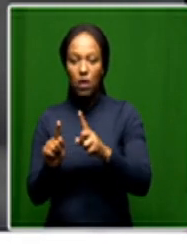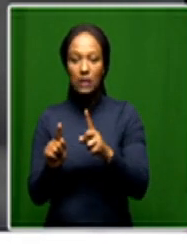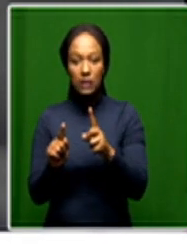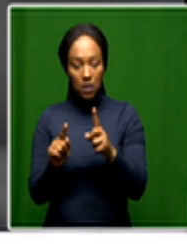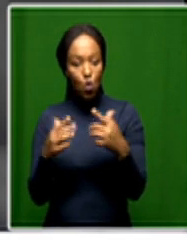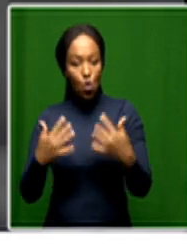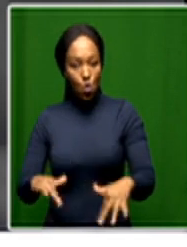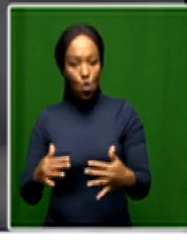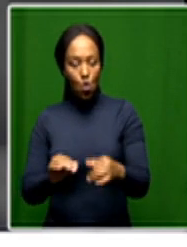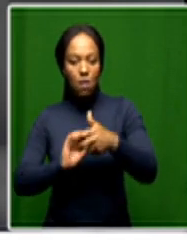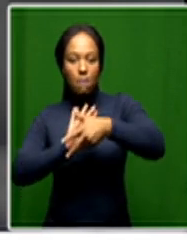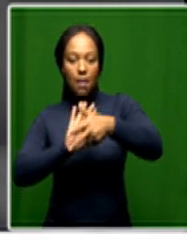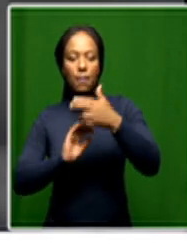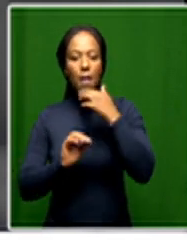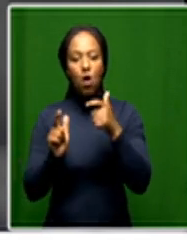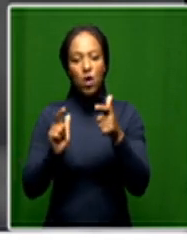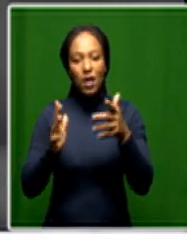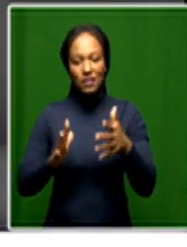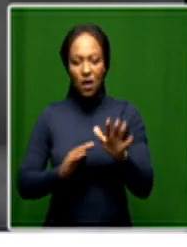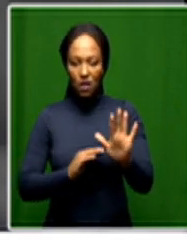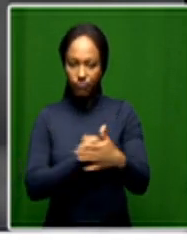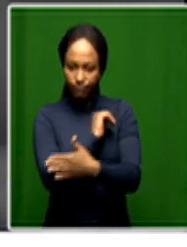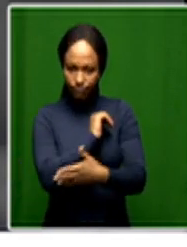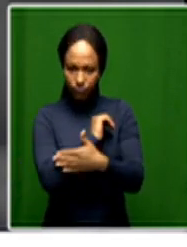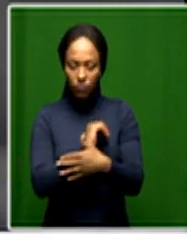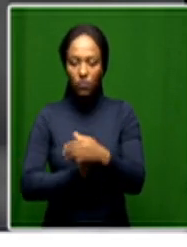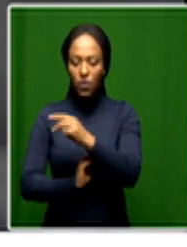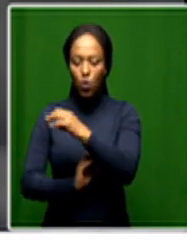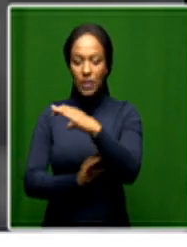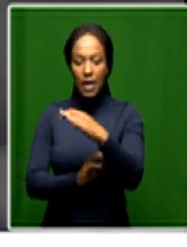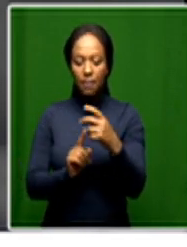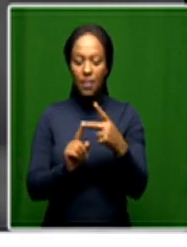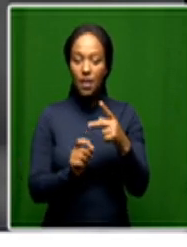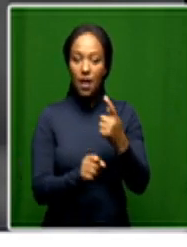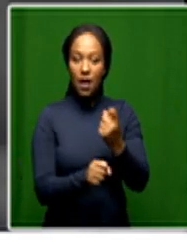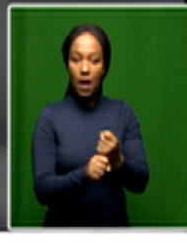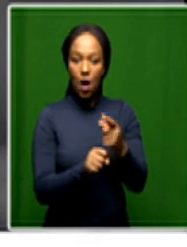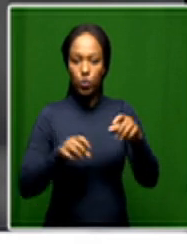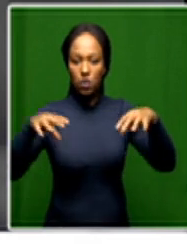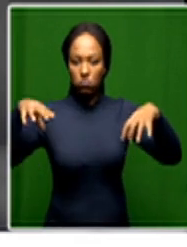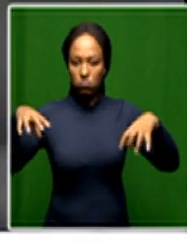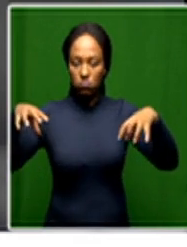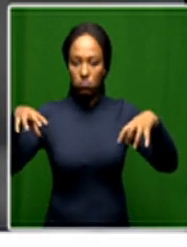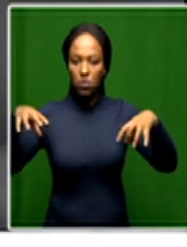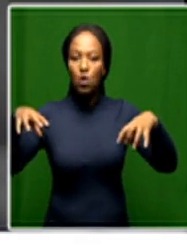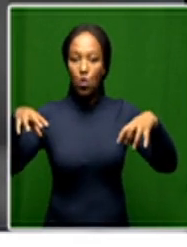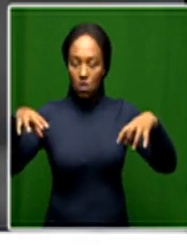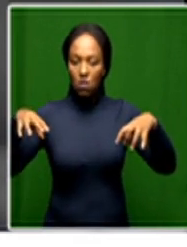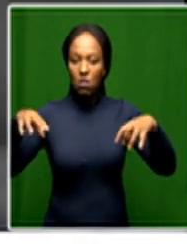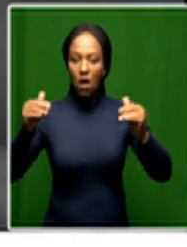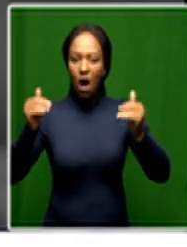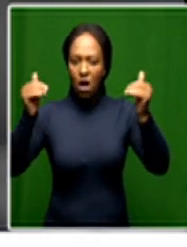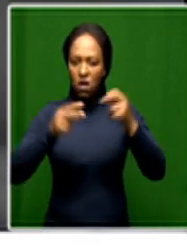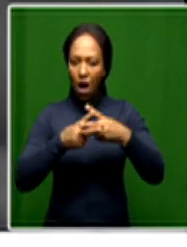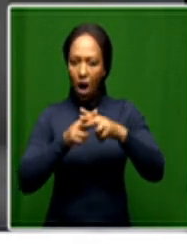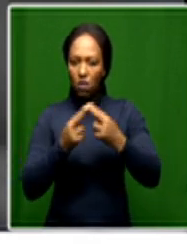platform has been approved by the regulators of the country. Mm-hmm. The Western Cape and the Gauteng laboratories have a much higher throughput